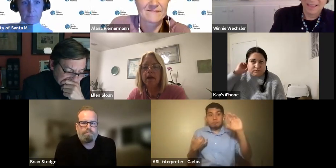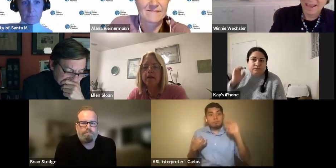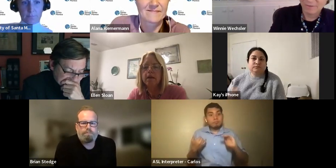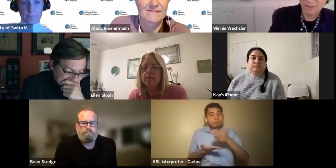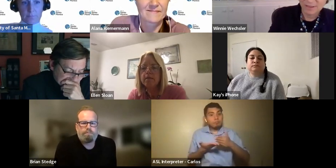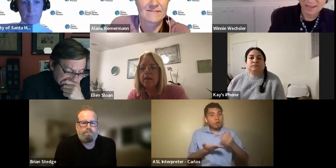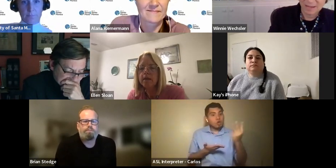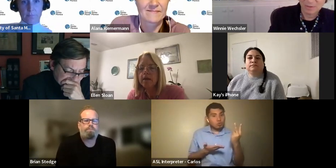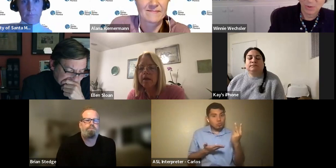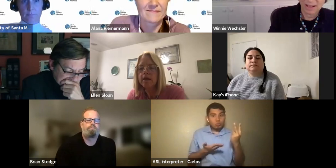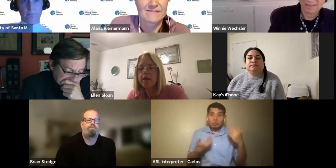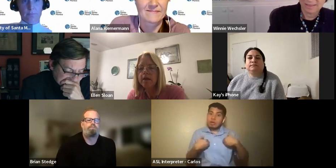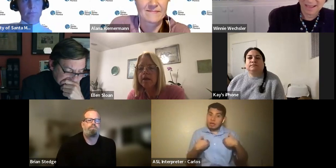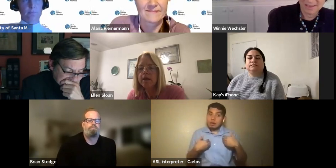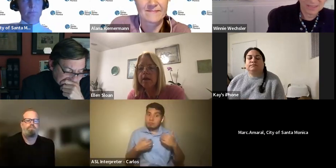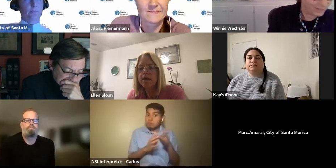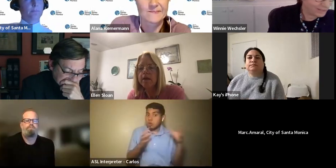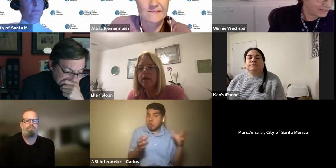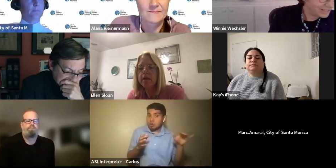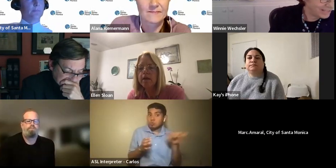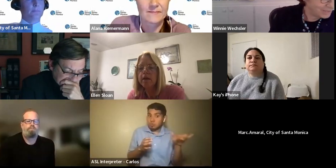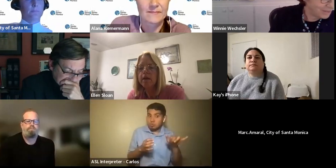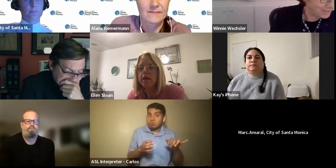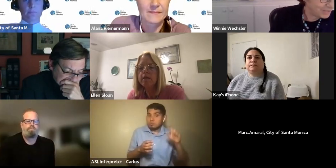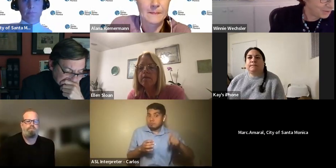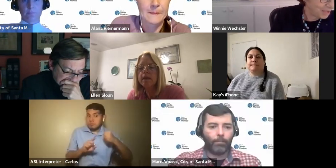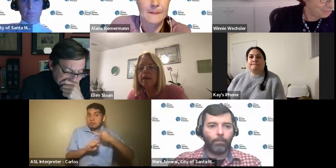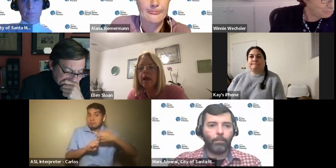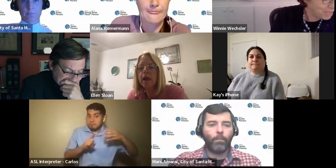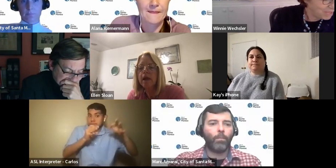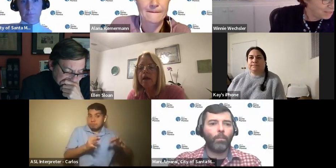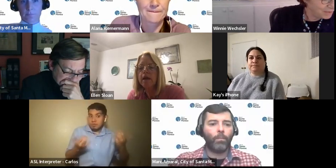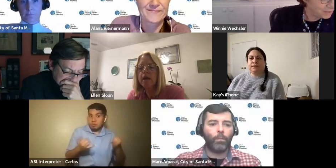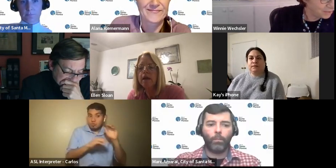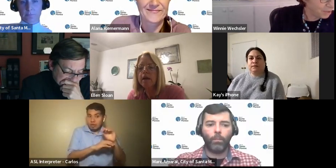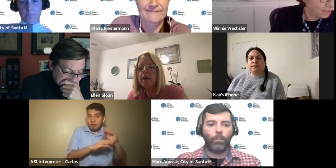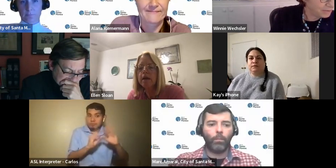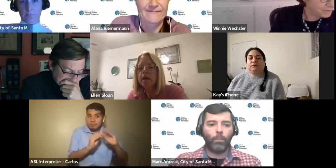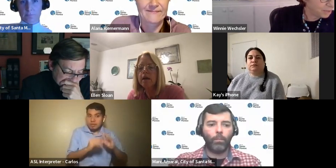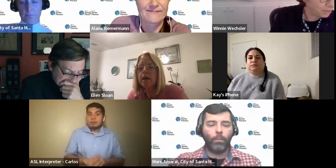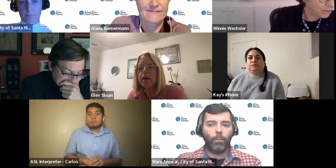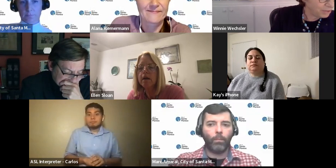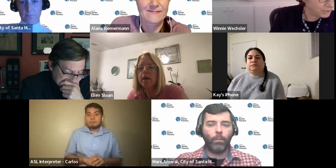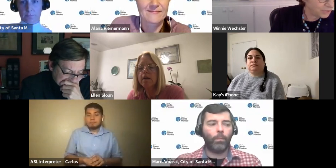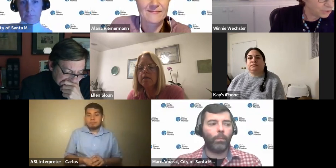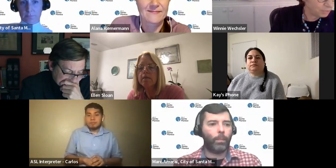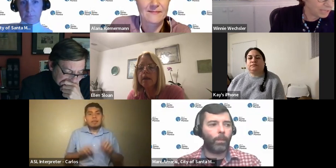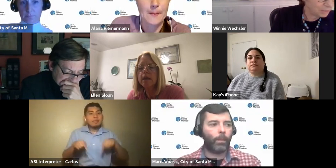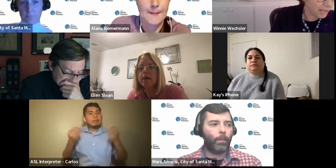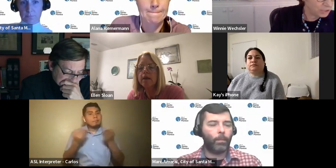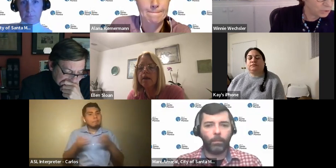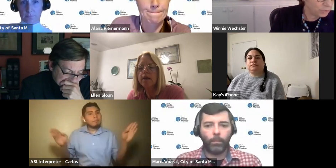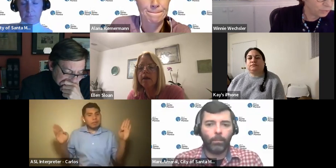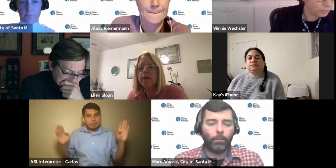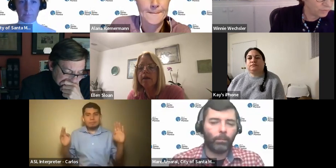lot after this item as well to cover in tonight's meeting. So This is a public hearing discussion and